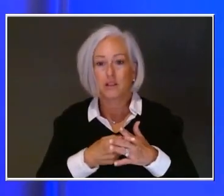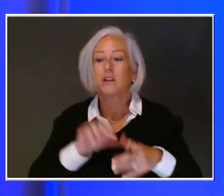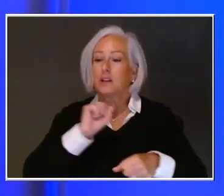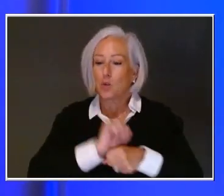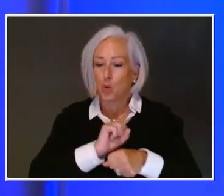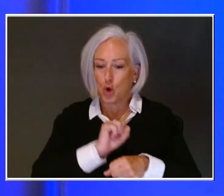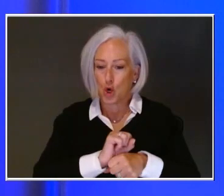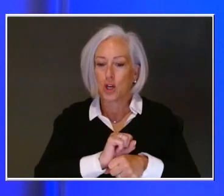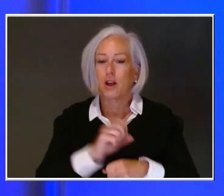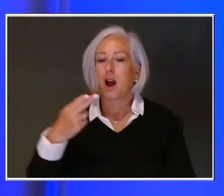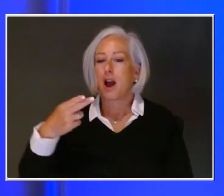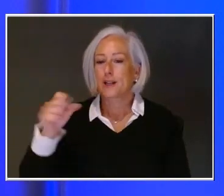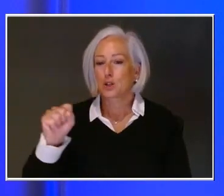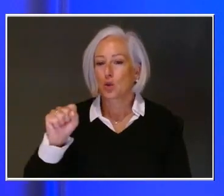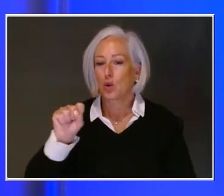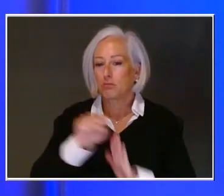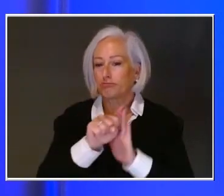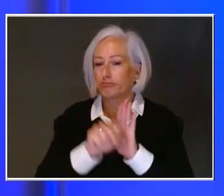and,